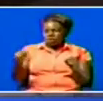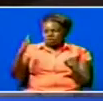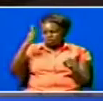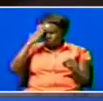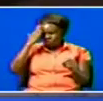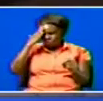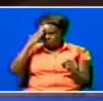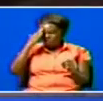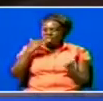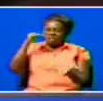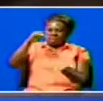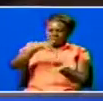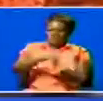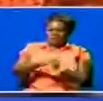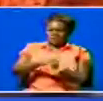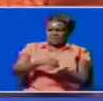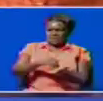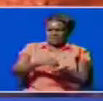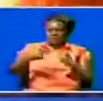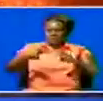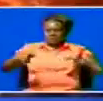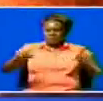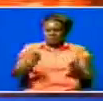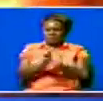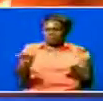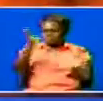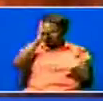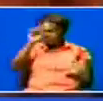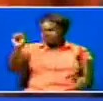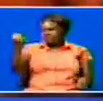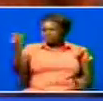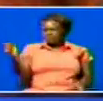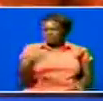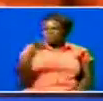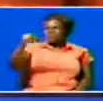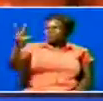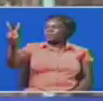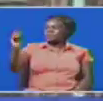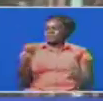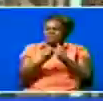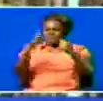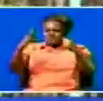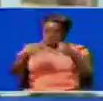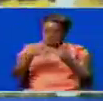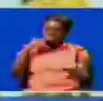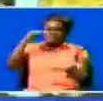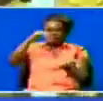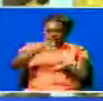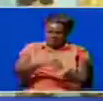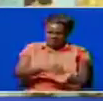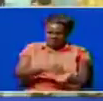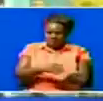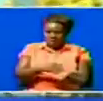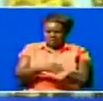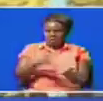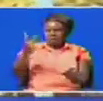possession of a letter written to the Deputy Inspector General of Police on the 5th day of January 2018. The letter written by